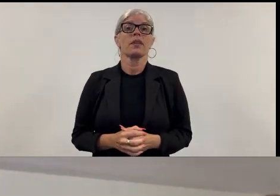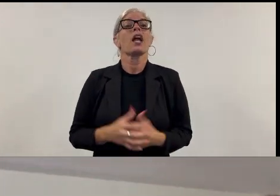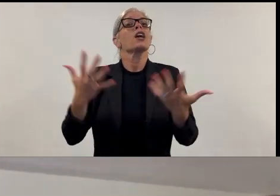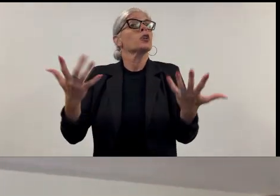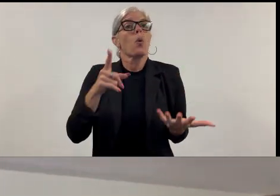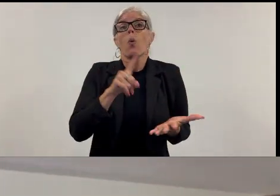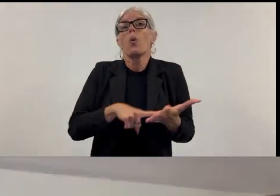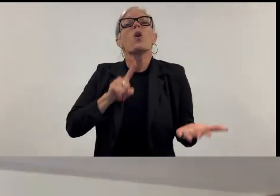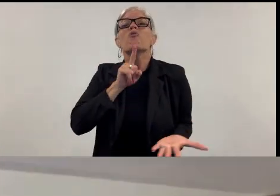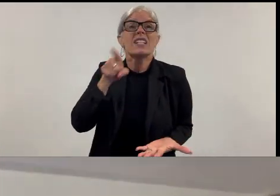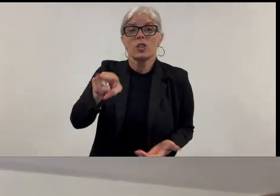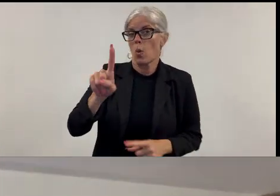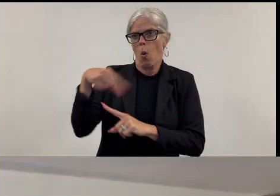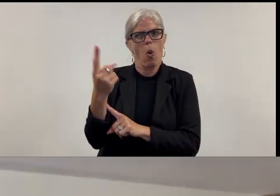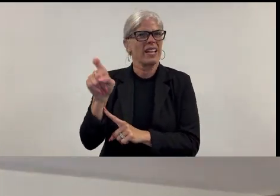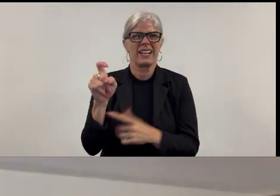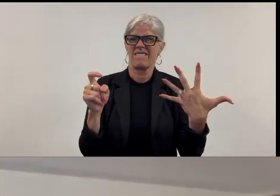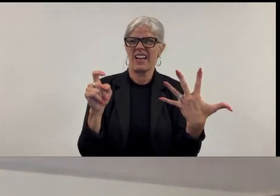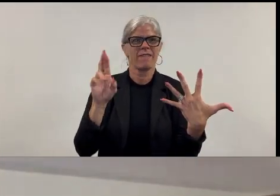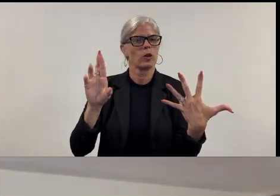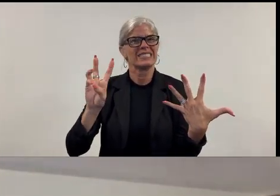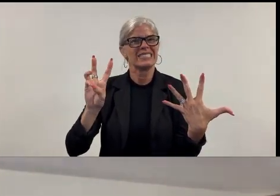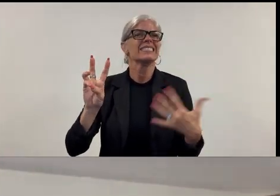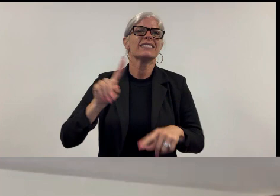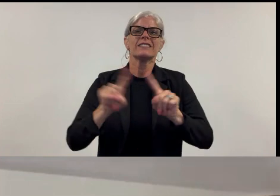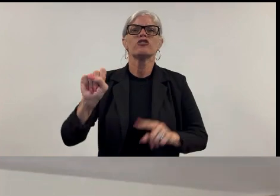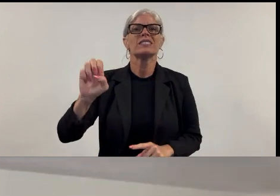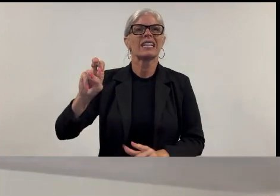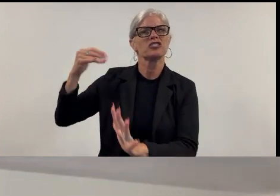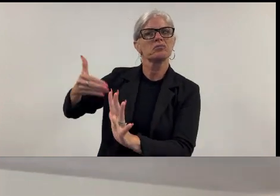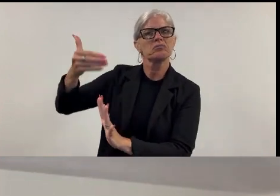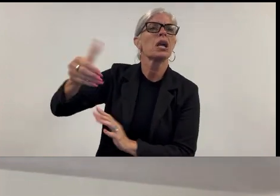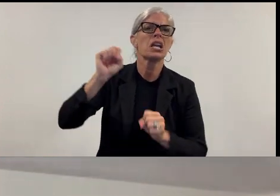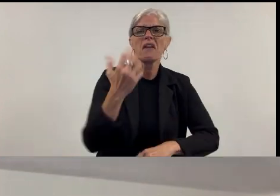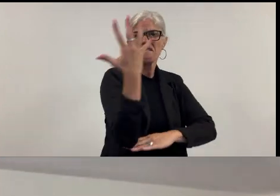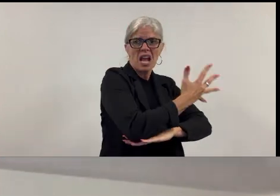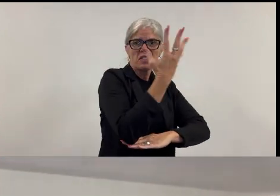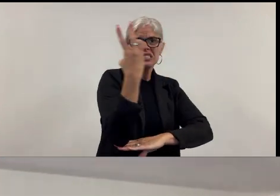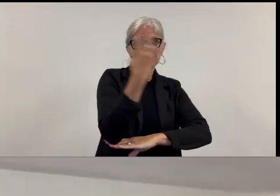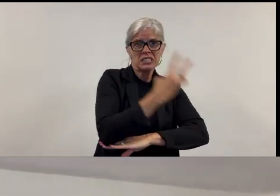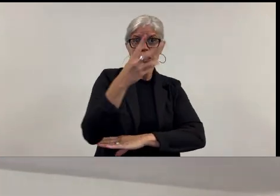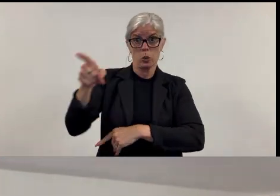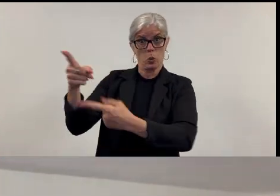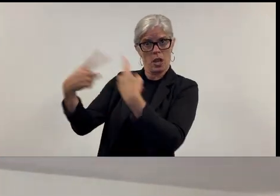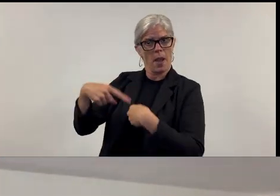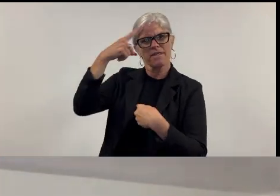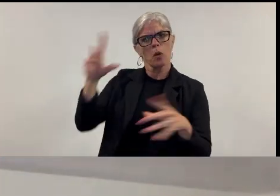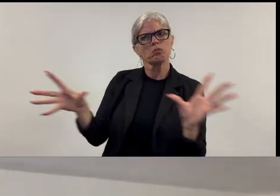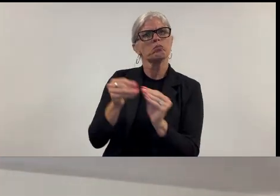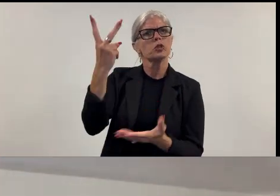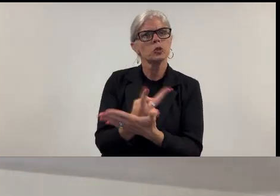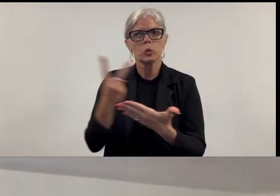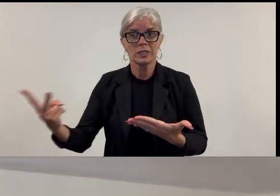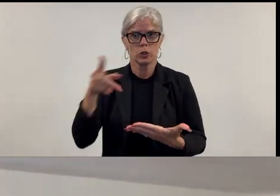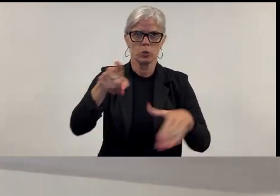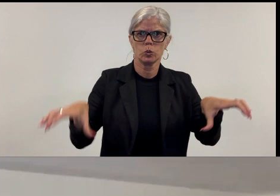need 5 or 6 sessions. That means truly 5 or 6 days. So you come here for 2 weeks, you